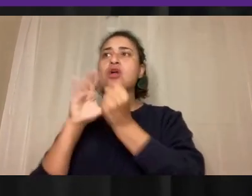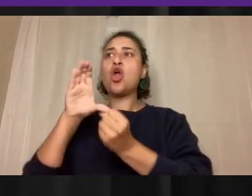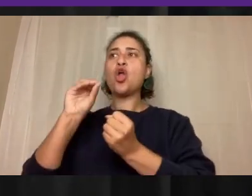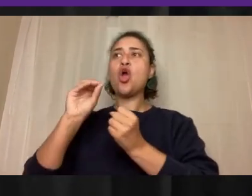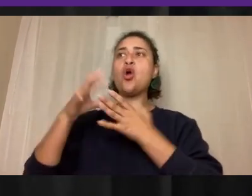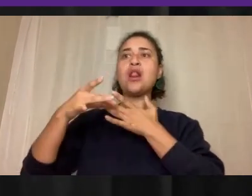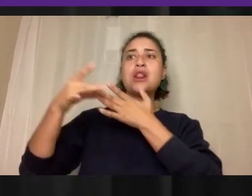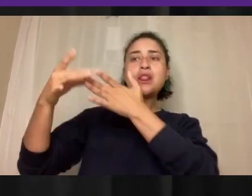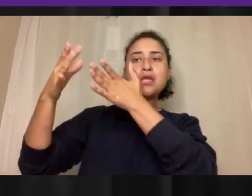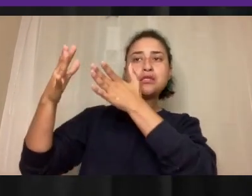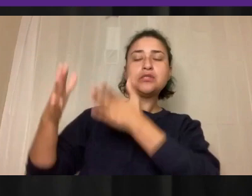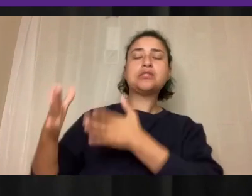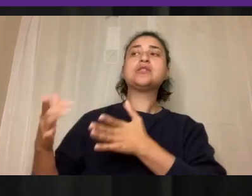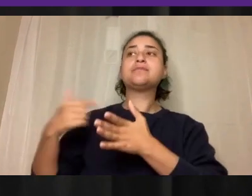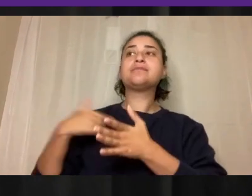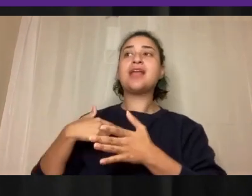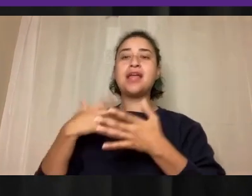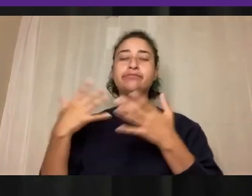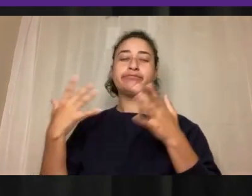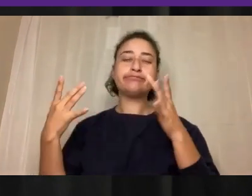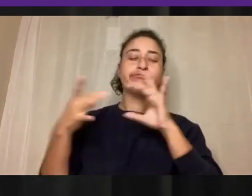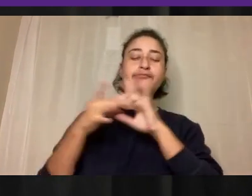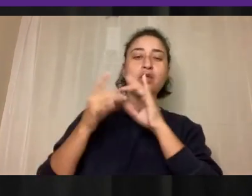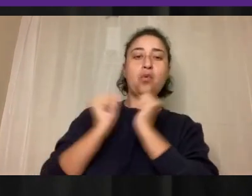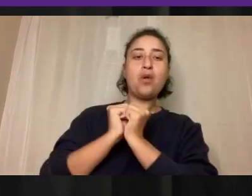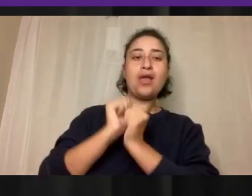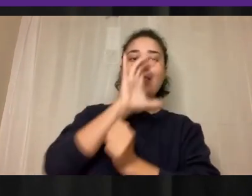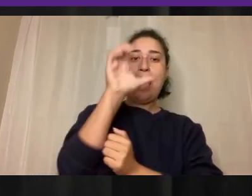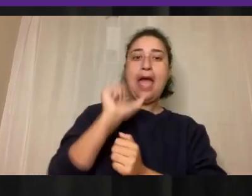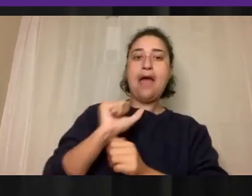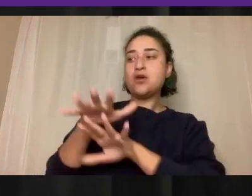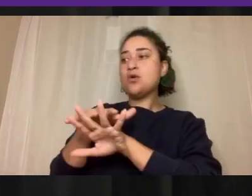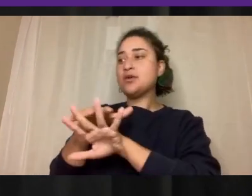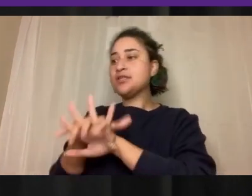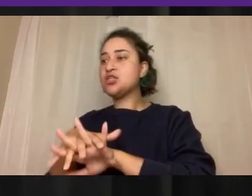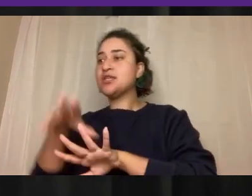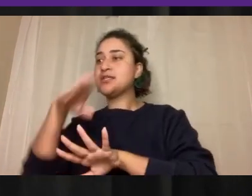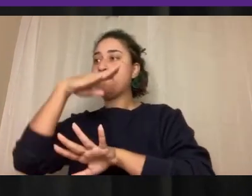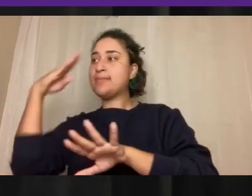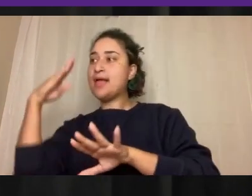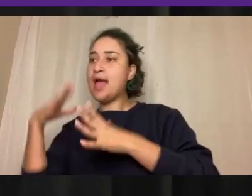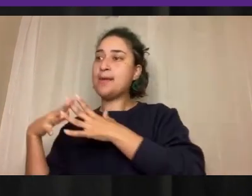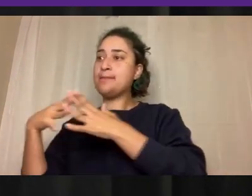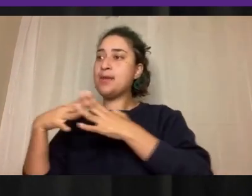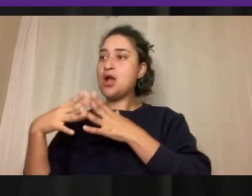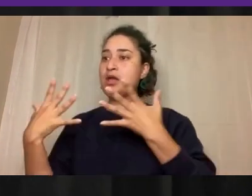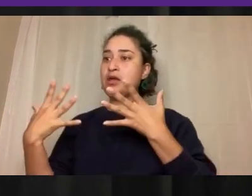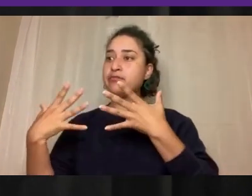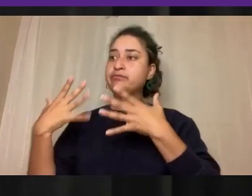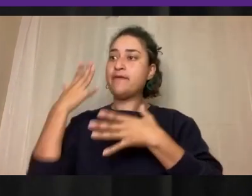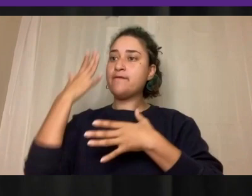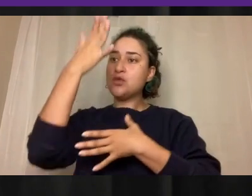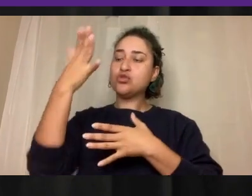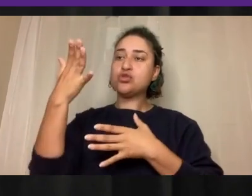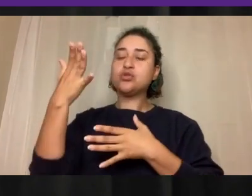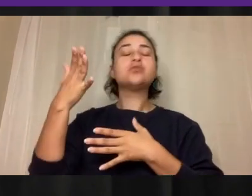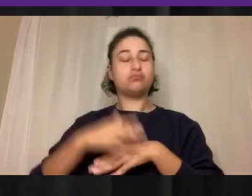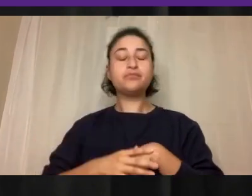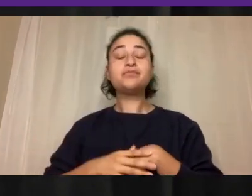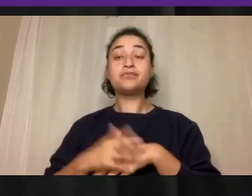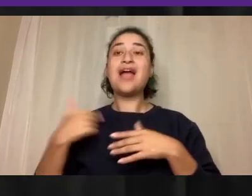in Afro-Indigenous, Black, and Indigenous futures. And I'm so pleased to be joined today by Federico